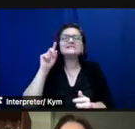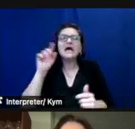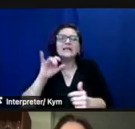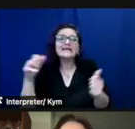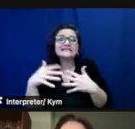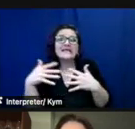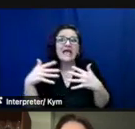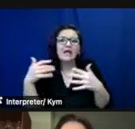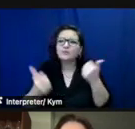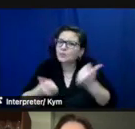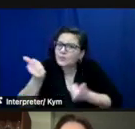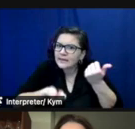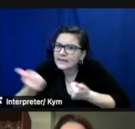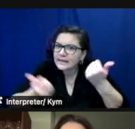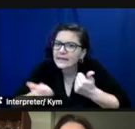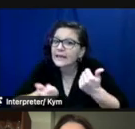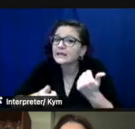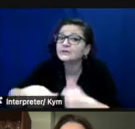Can I say